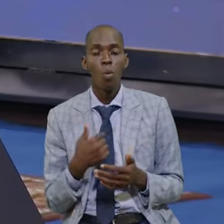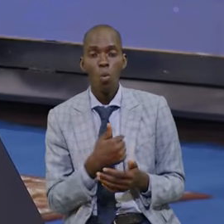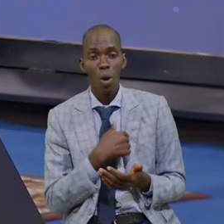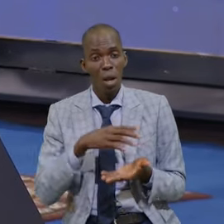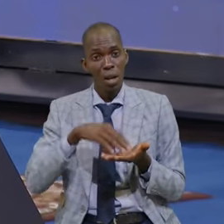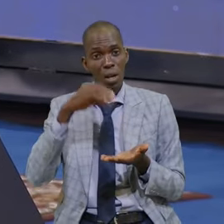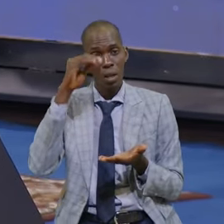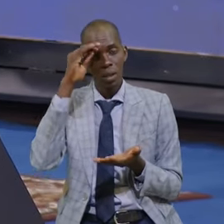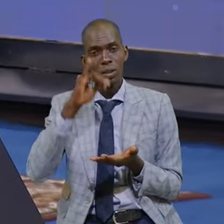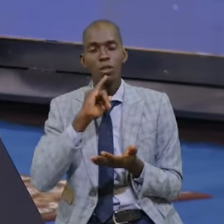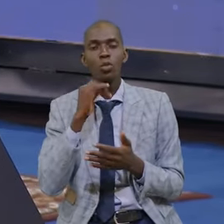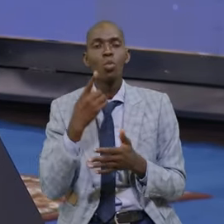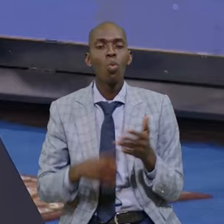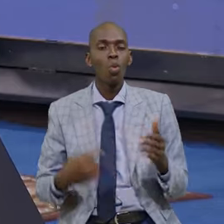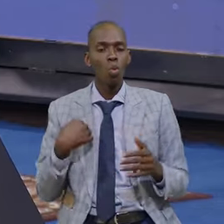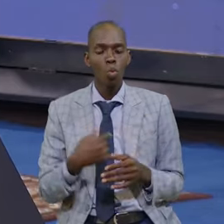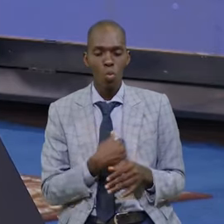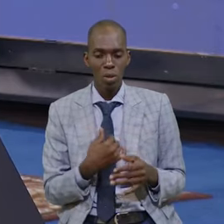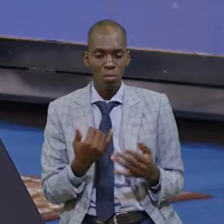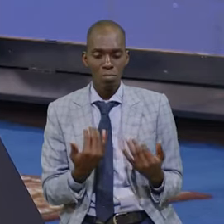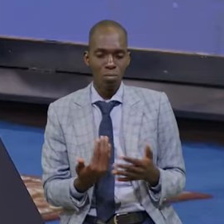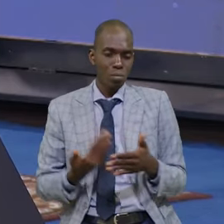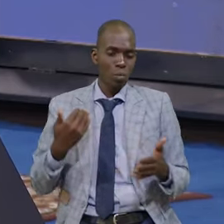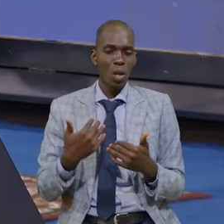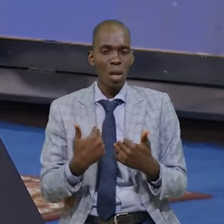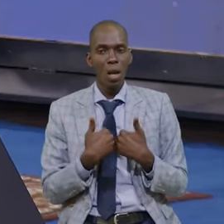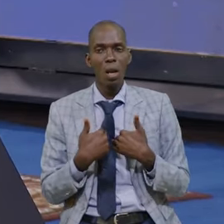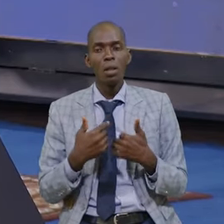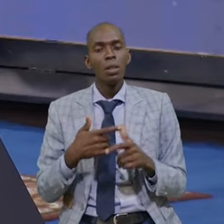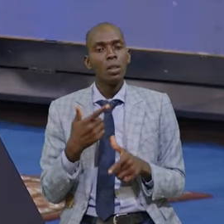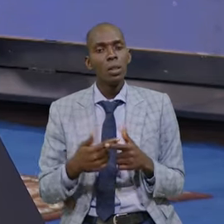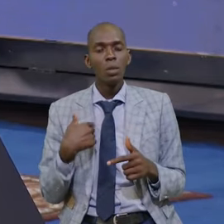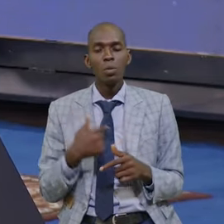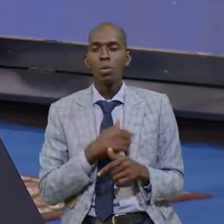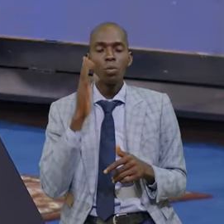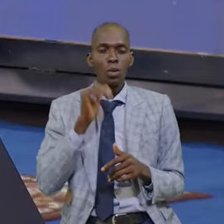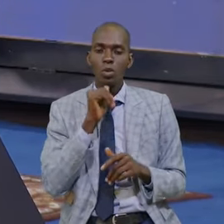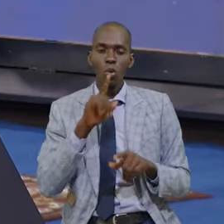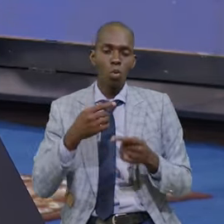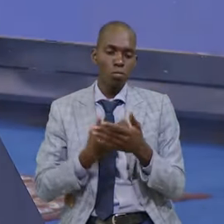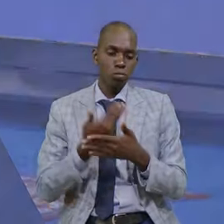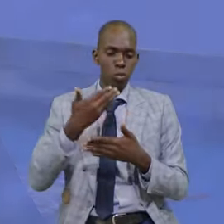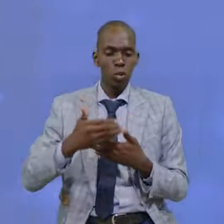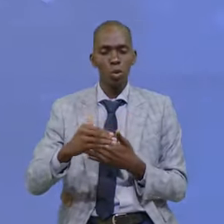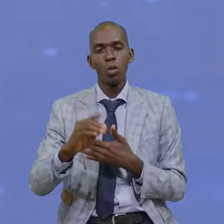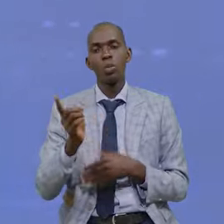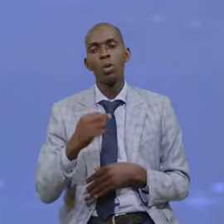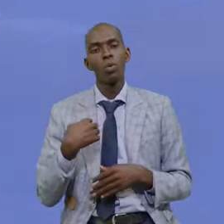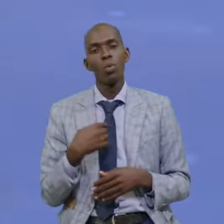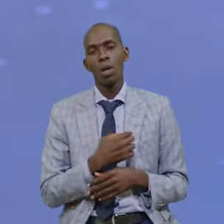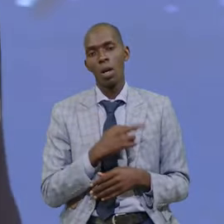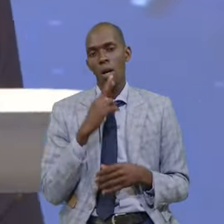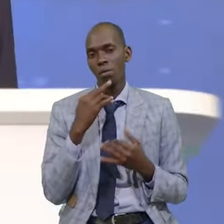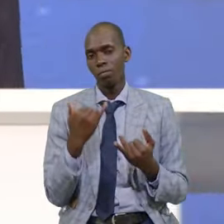have already, we will not go beyond where we are today. If all we learn